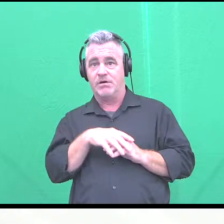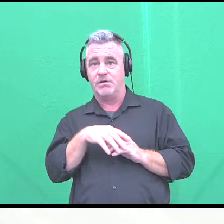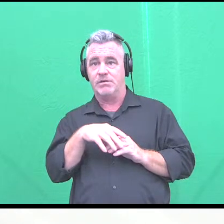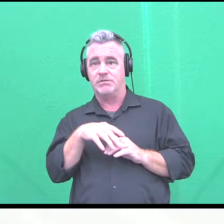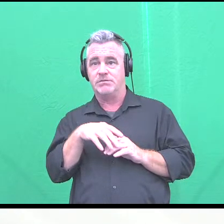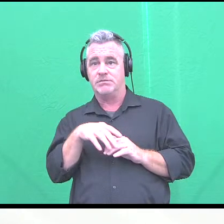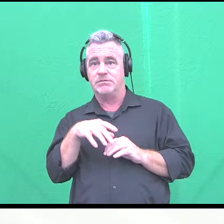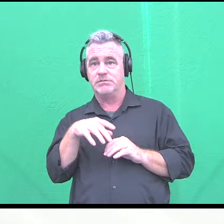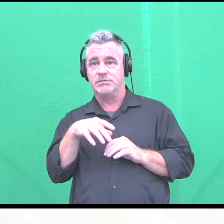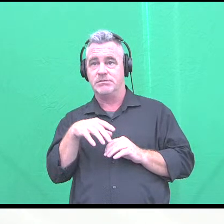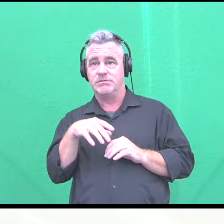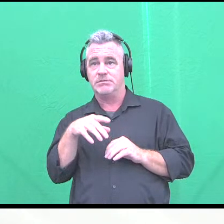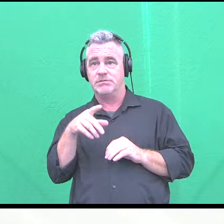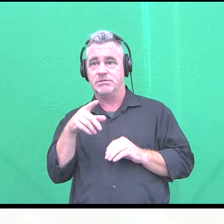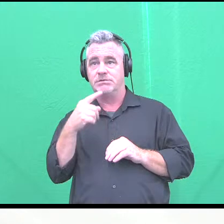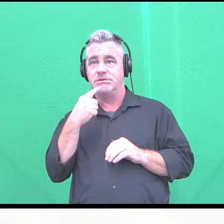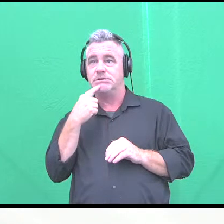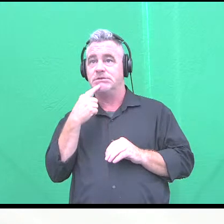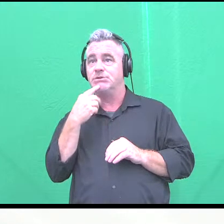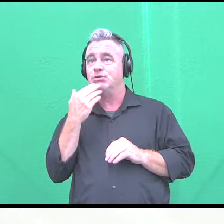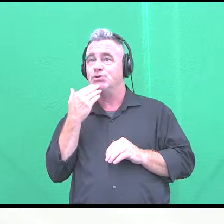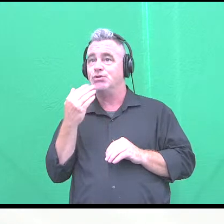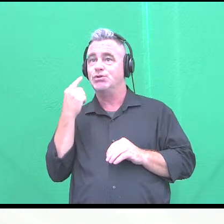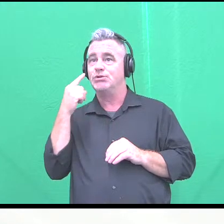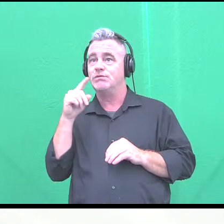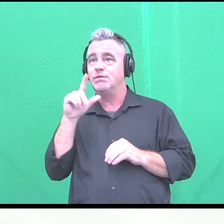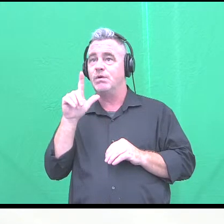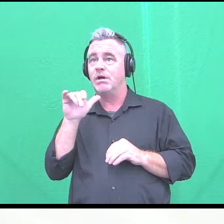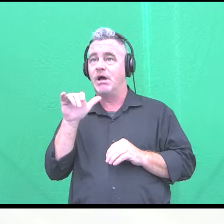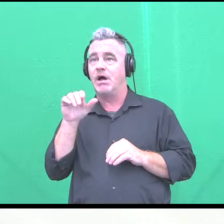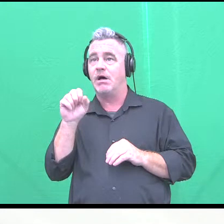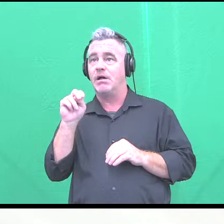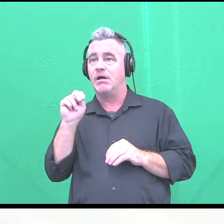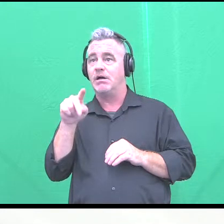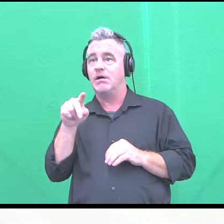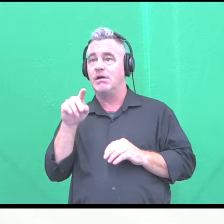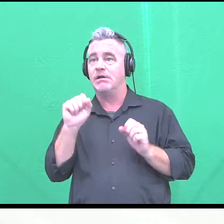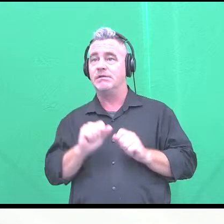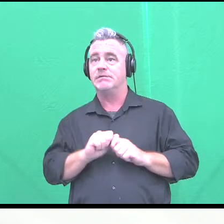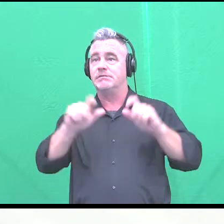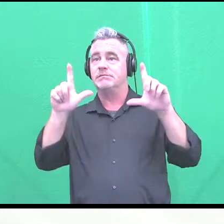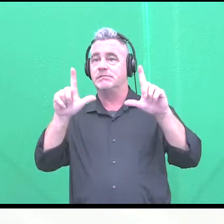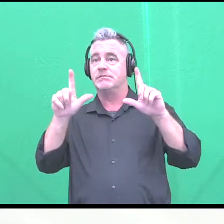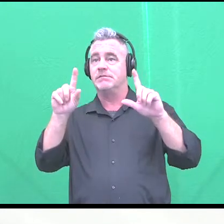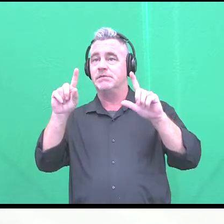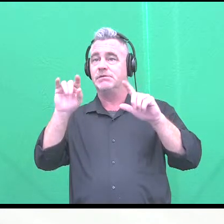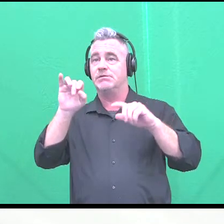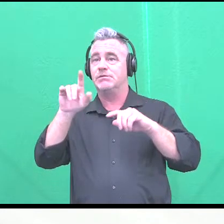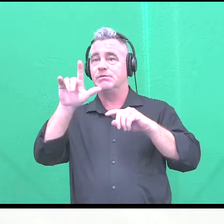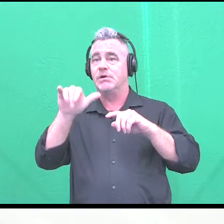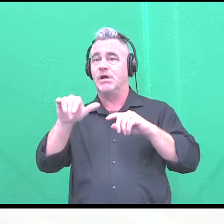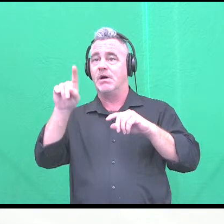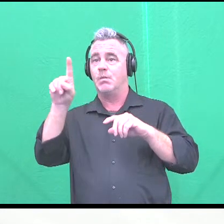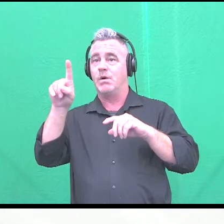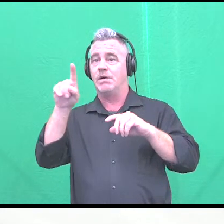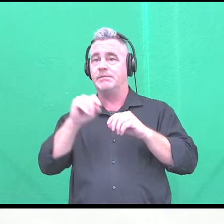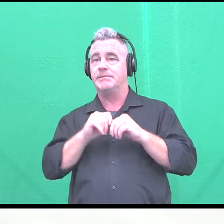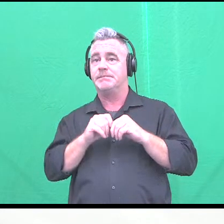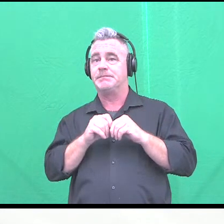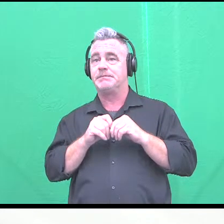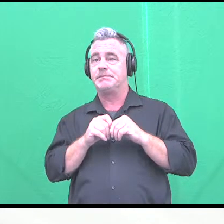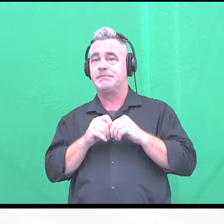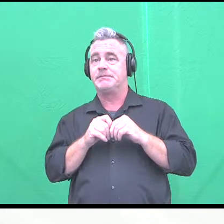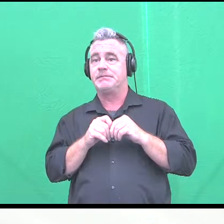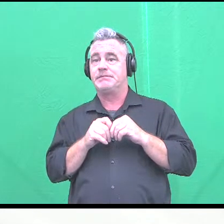went well for Dr. Lyon, and he did post his first one on July 1st. So unless anybody